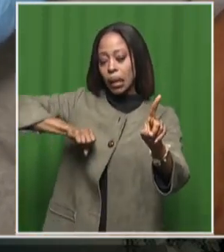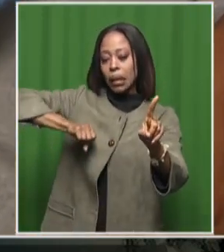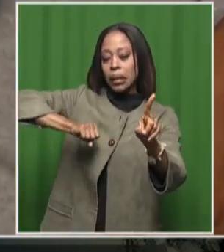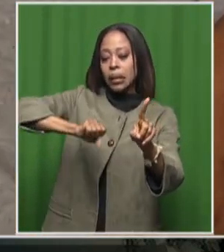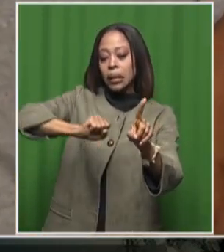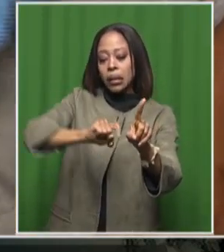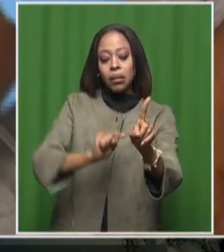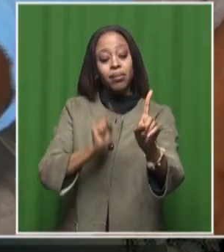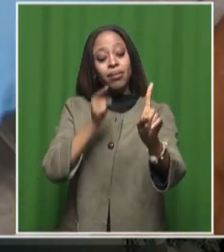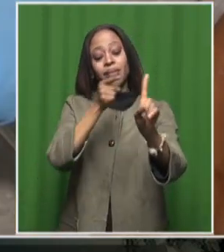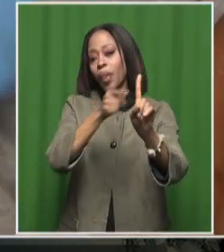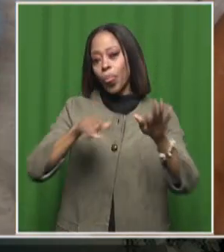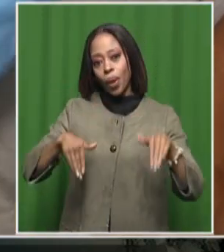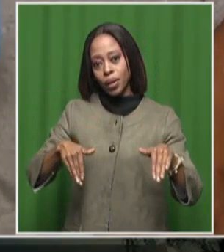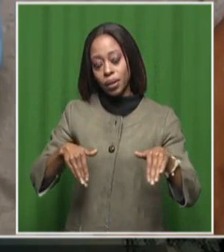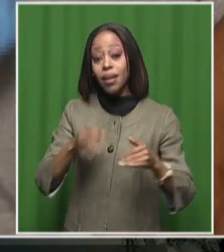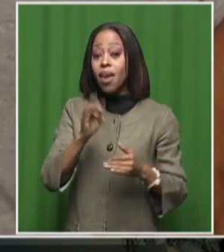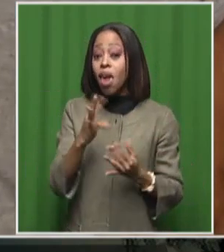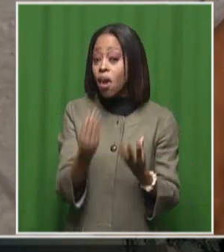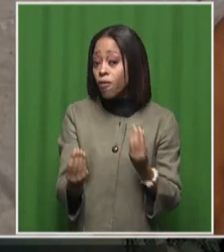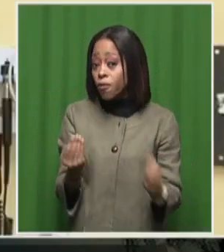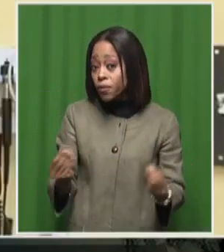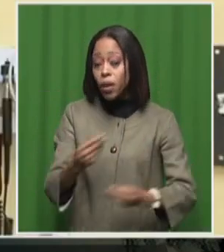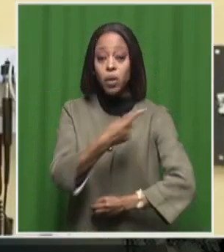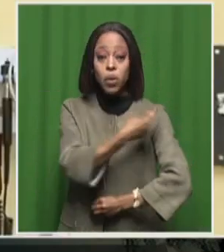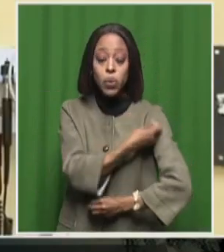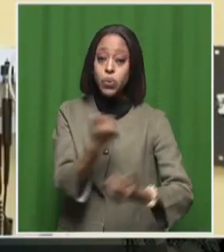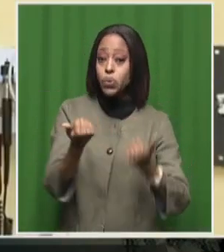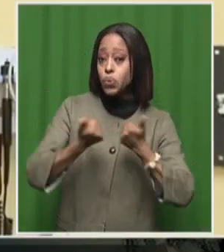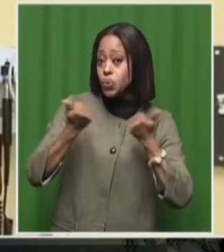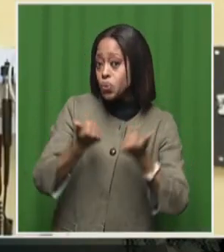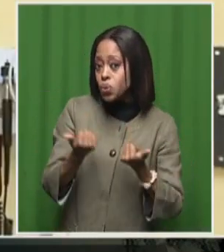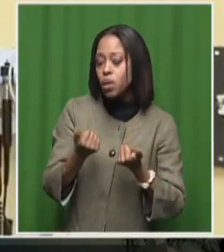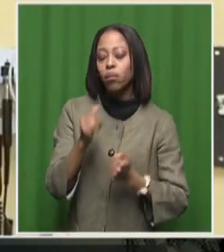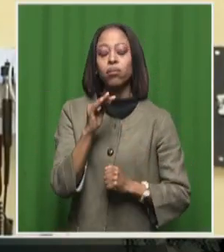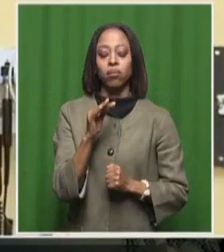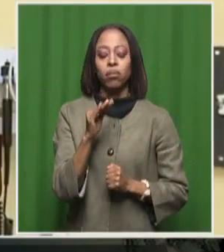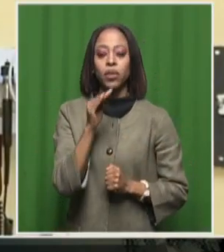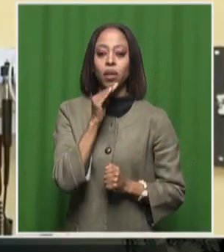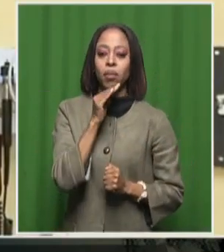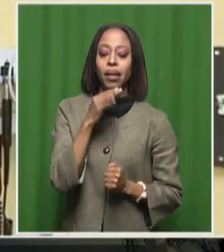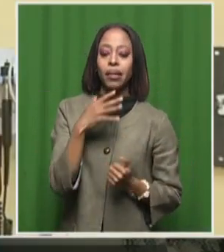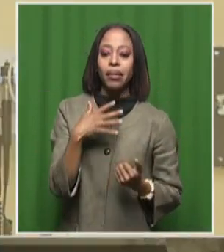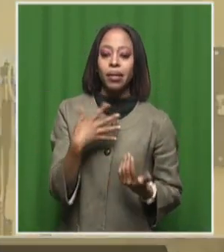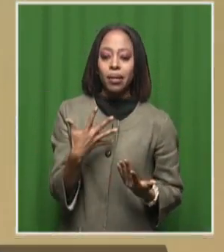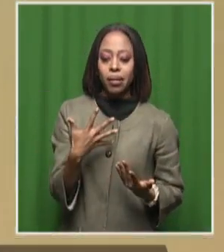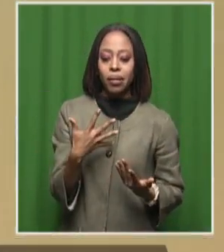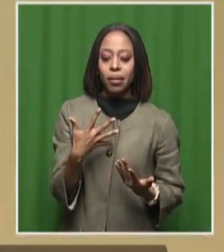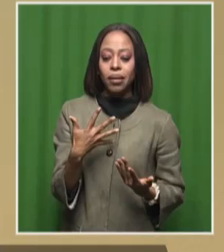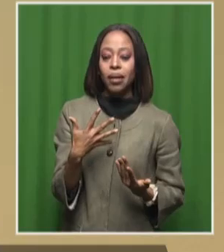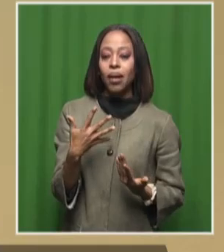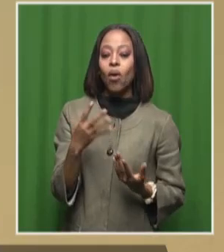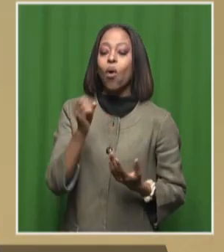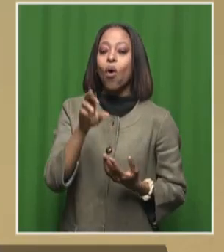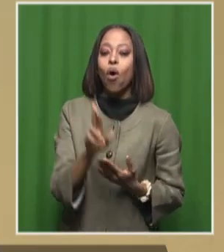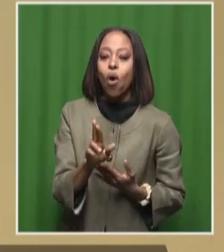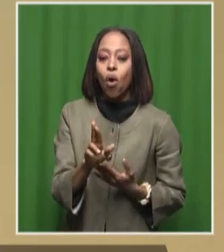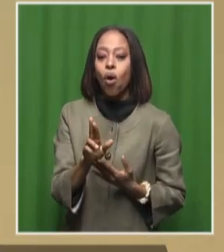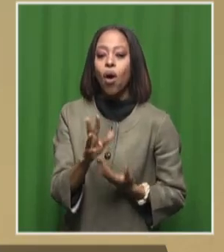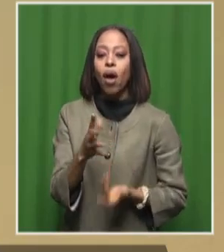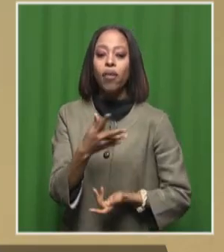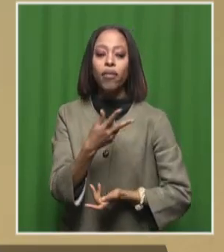when children are unvaccinated, as you rightly say, you just said, it means there are chances and there are big risks of